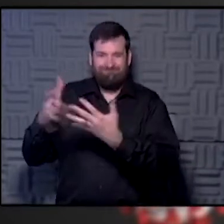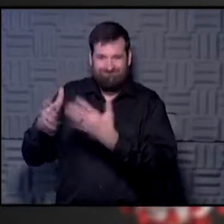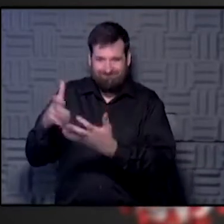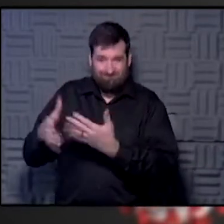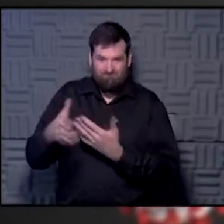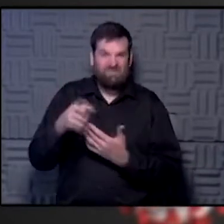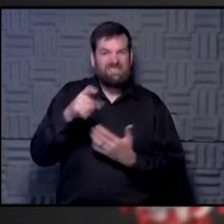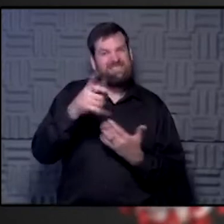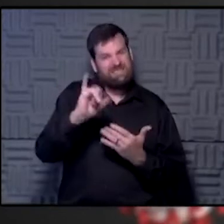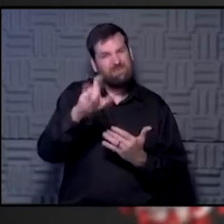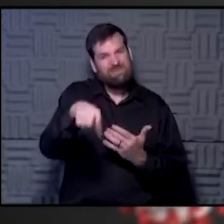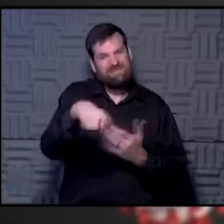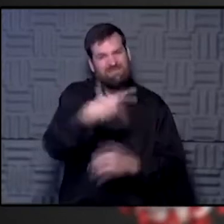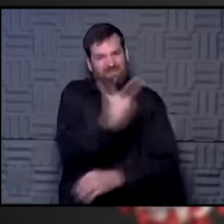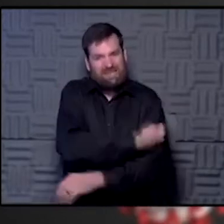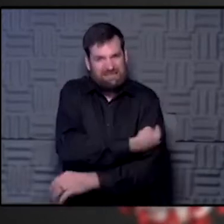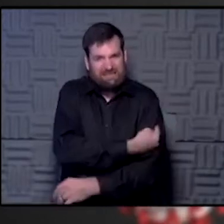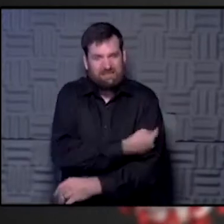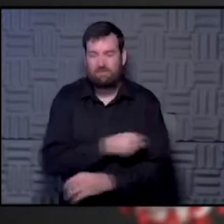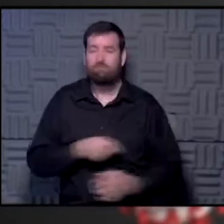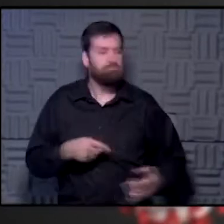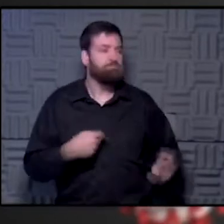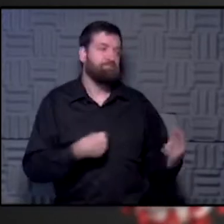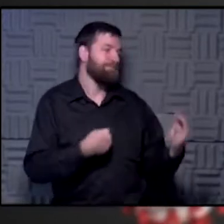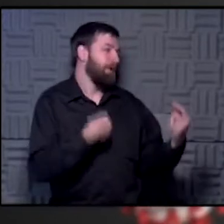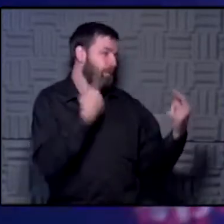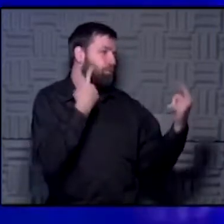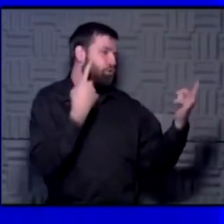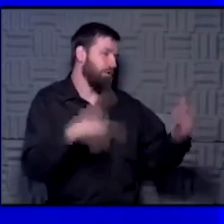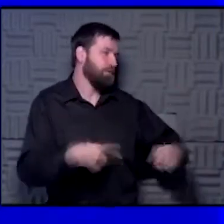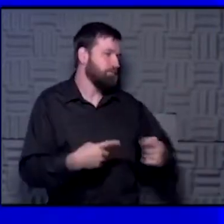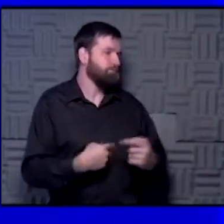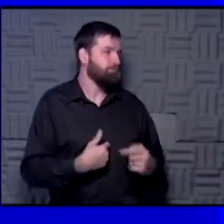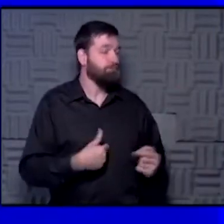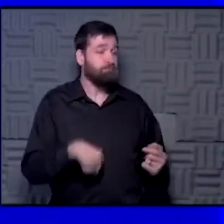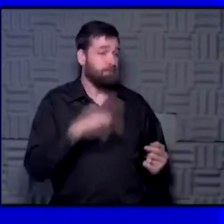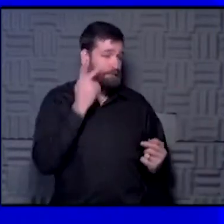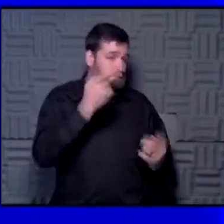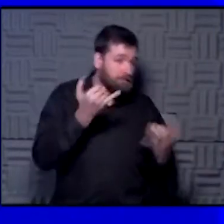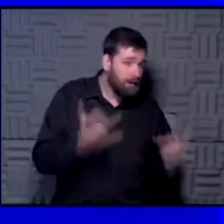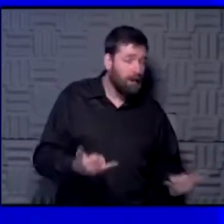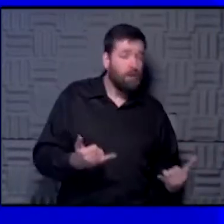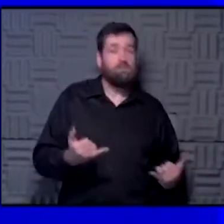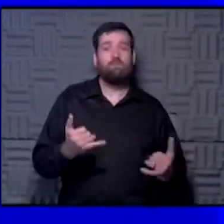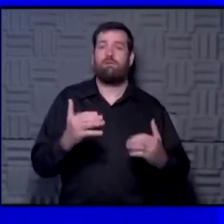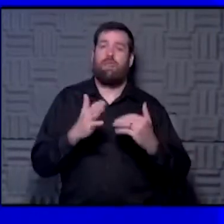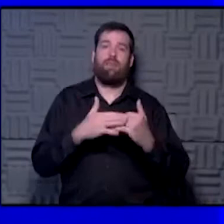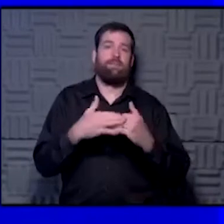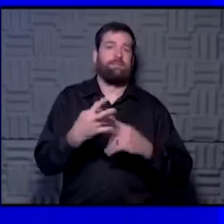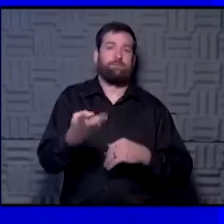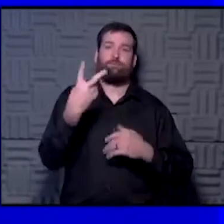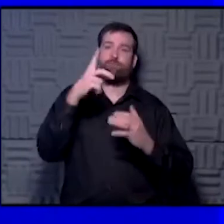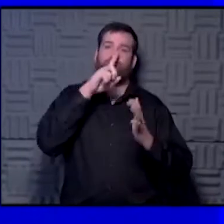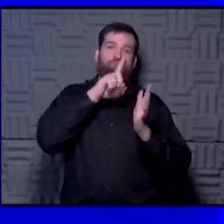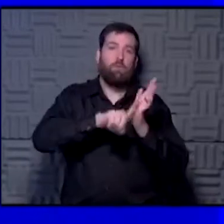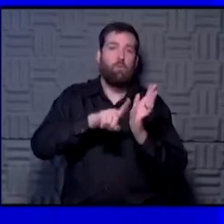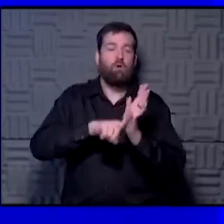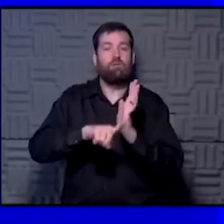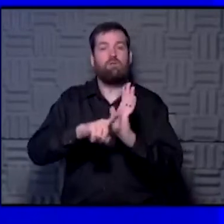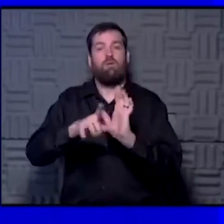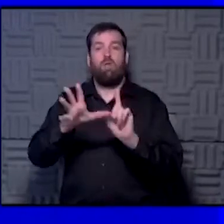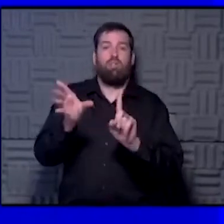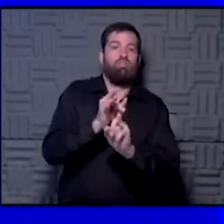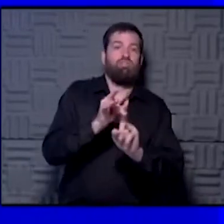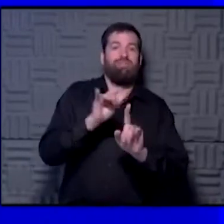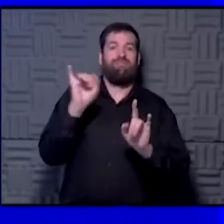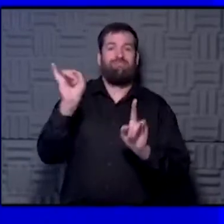additional information on that, but... No, I would agree. You know, from what we're seeing now, we certainly have seen at least 2 published reports of